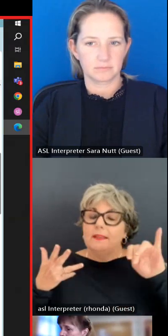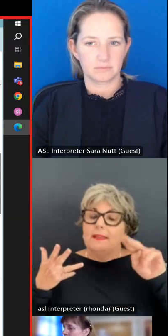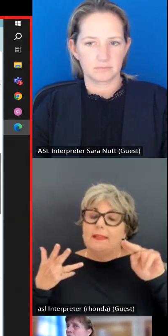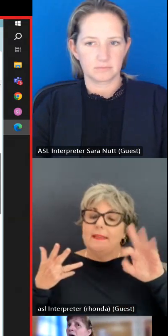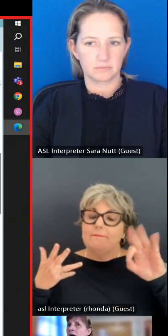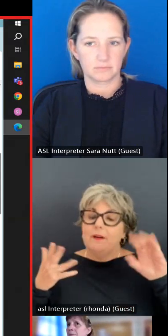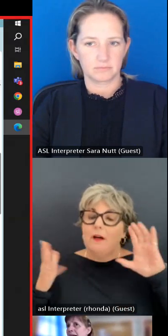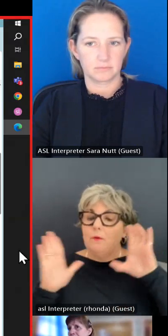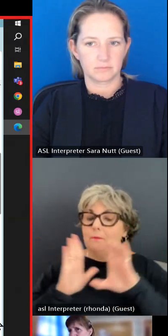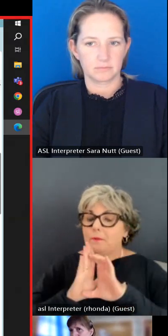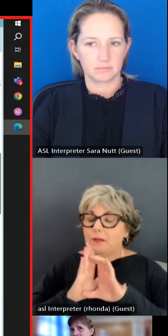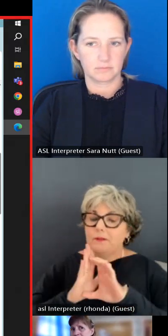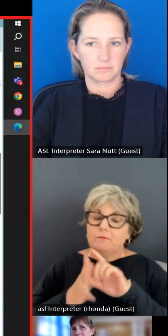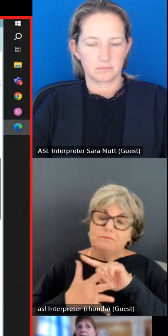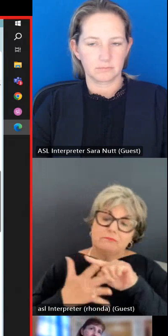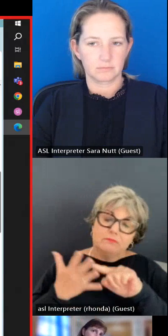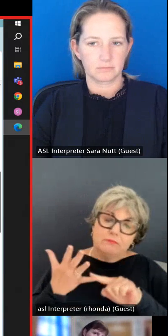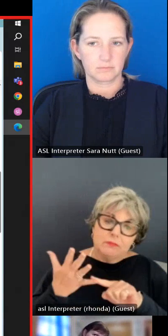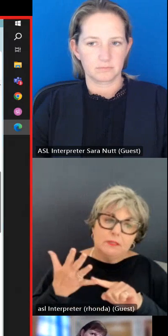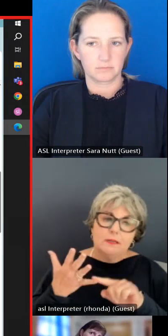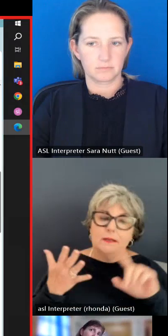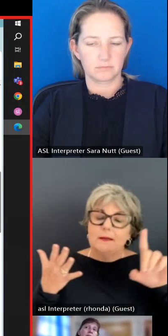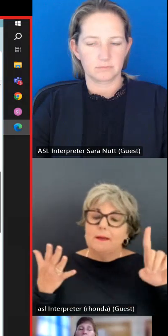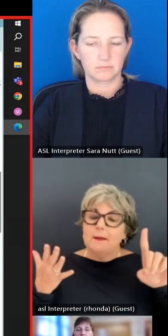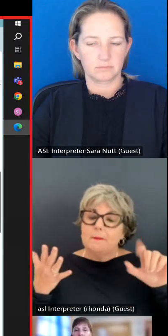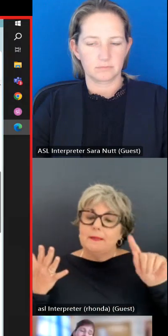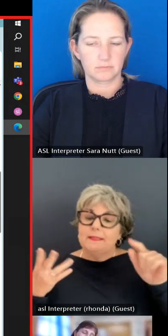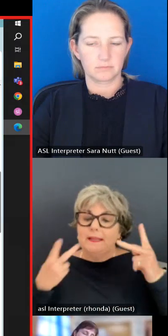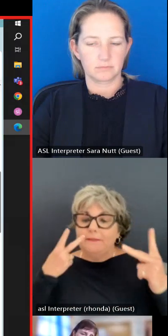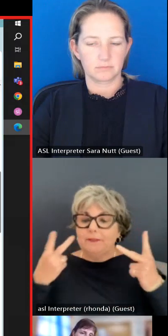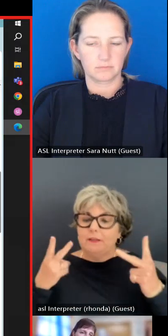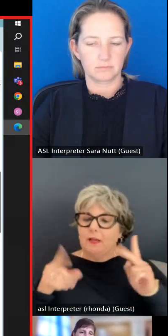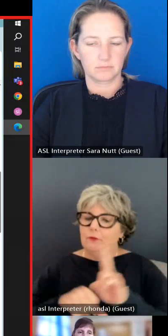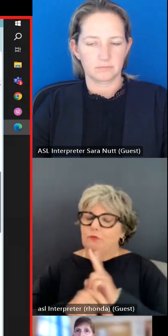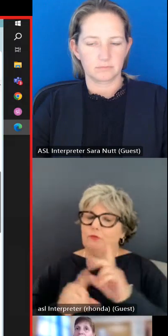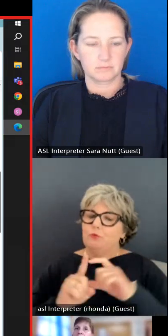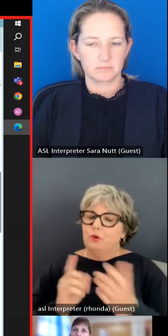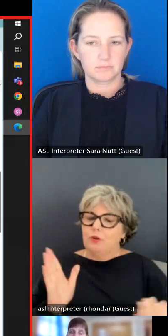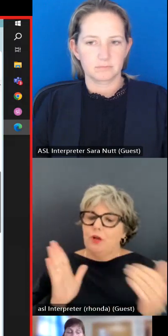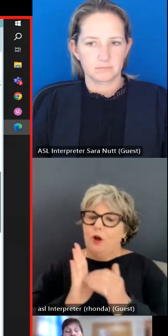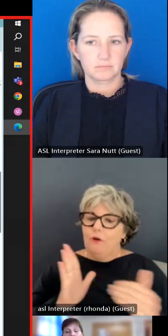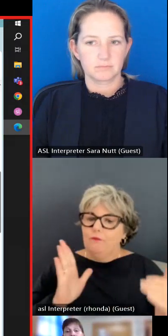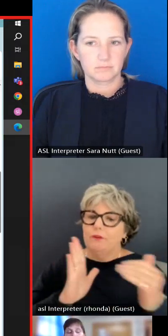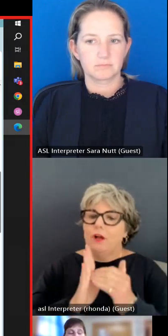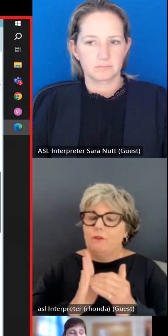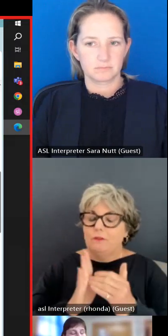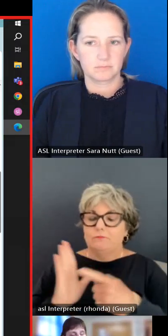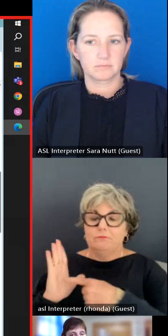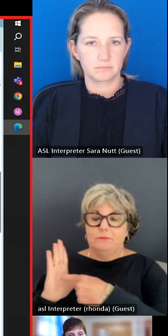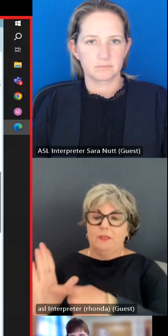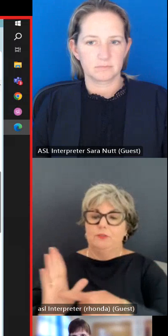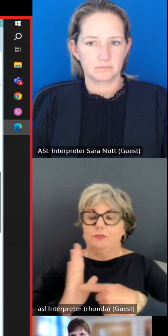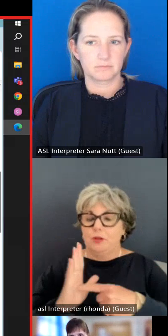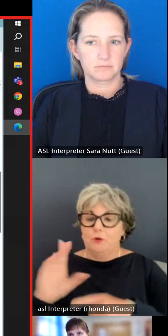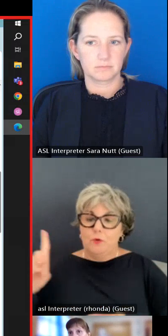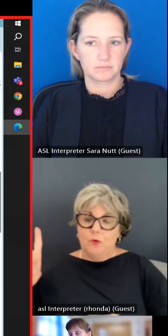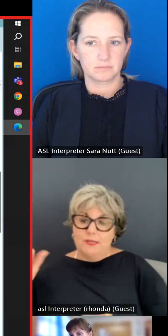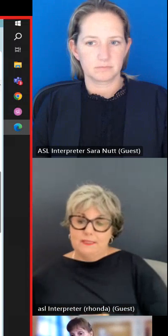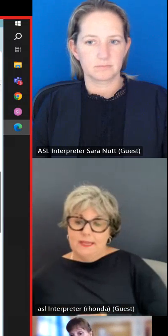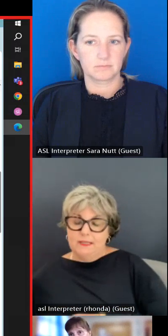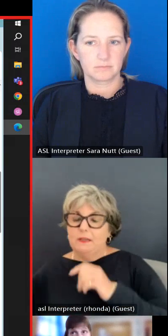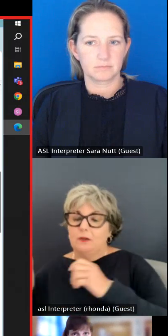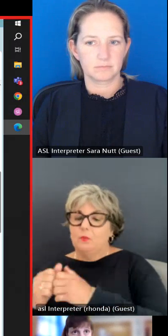infographic? But I've been saying data visualization over and over, and that is essentially the representation of data in a